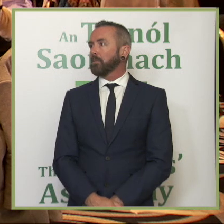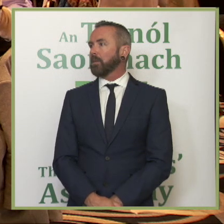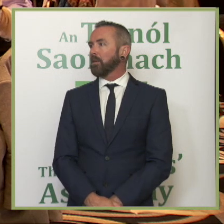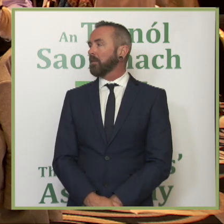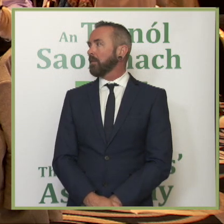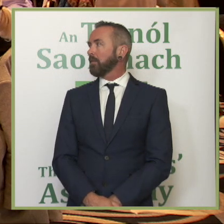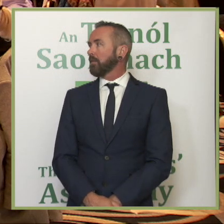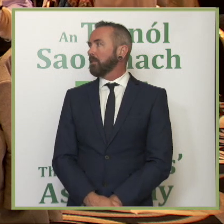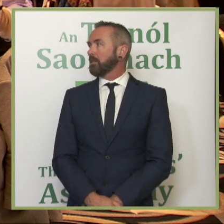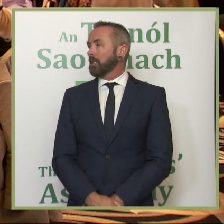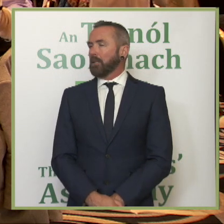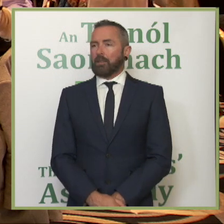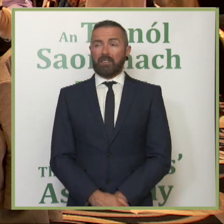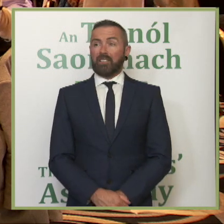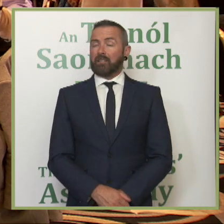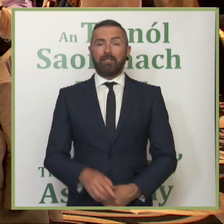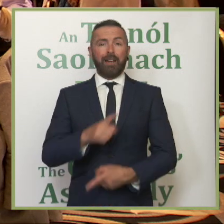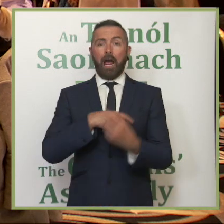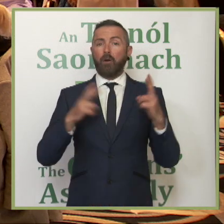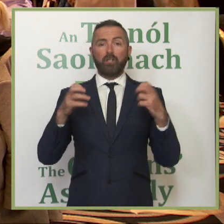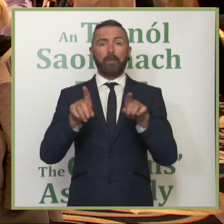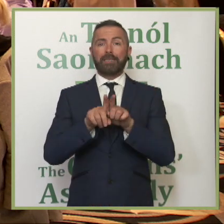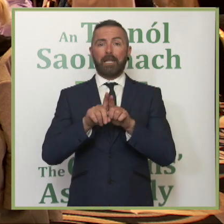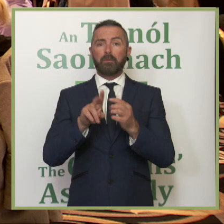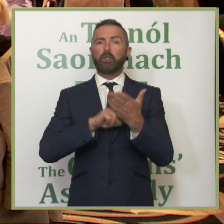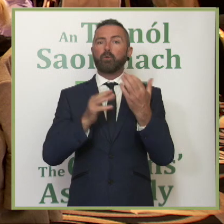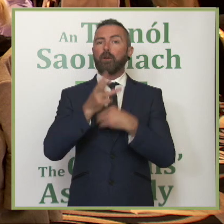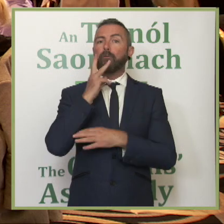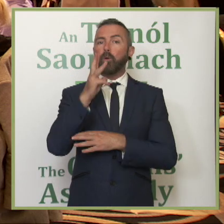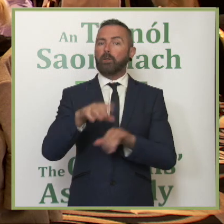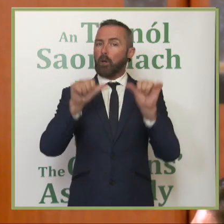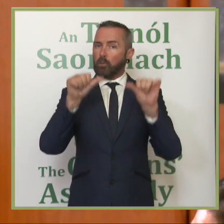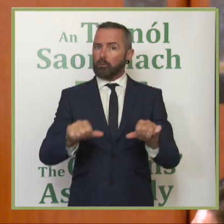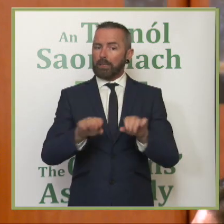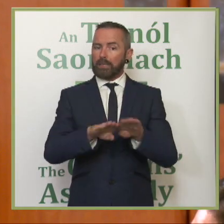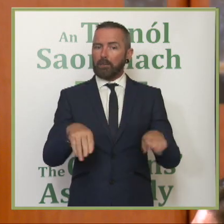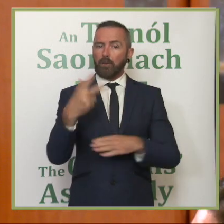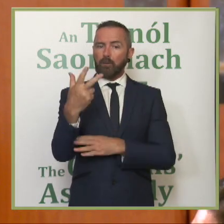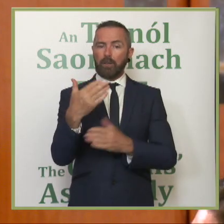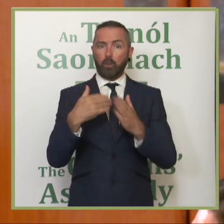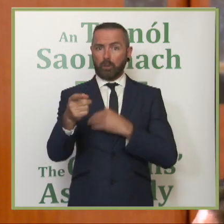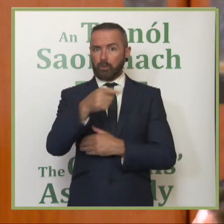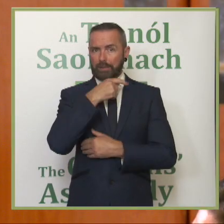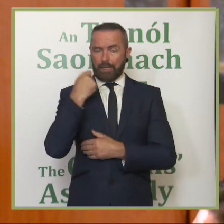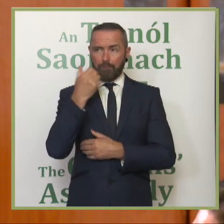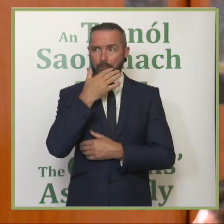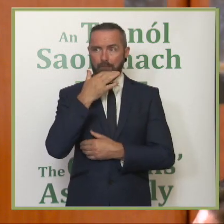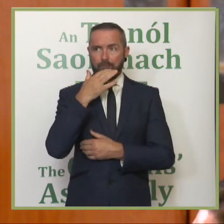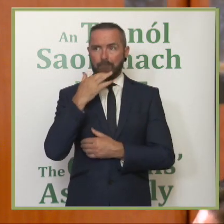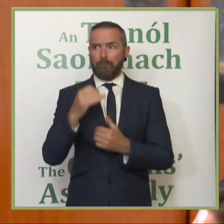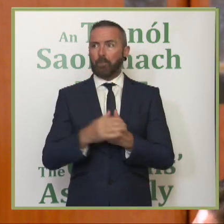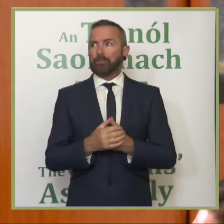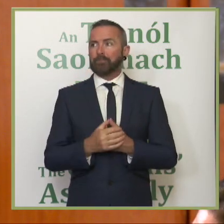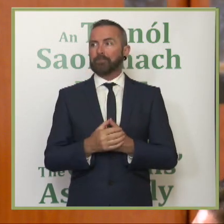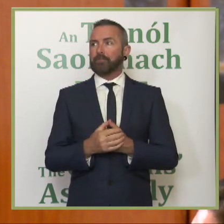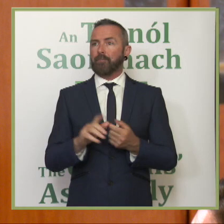Our topic is the same, the use of words, and we agree with table 3, with what you said. And